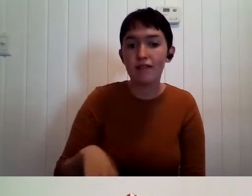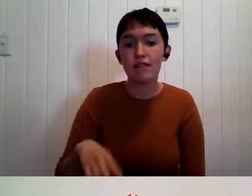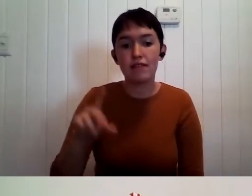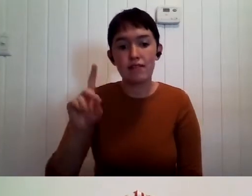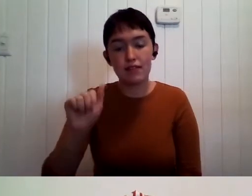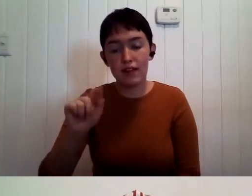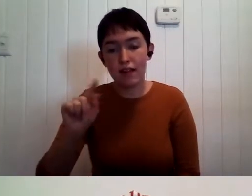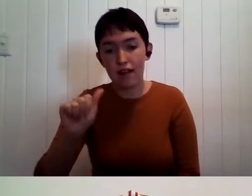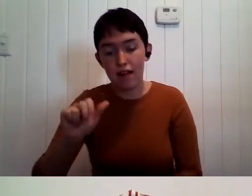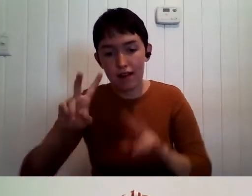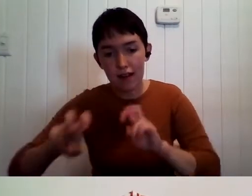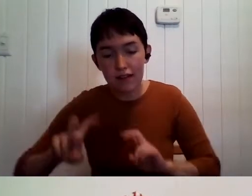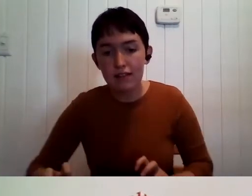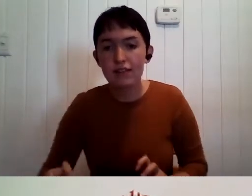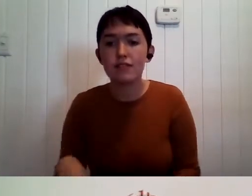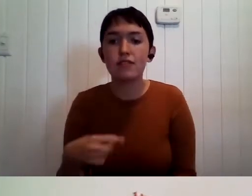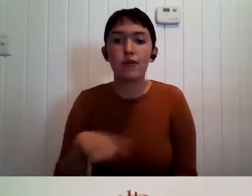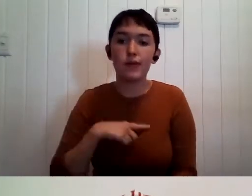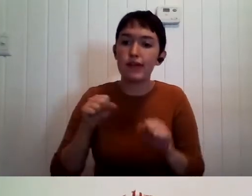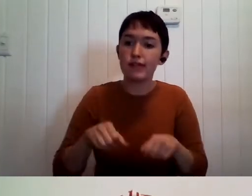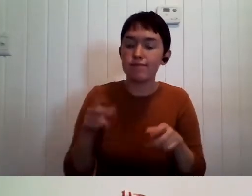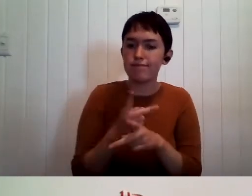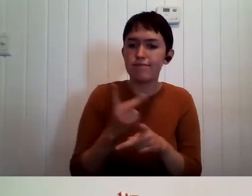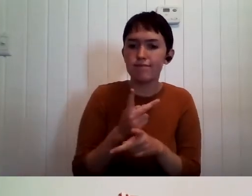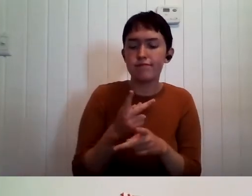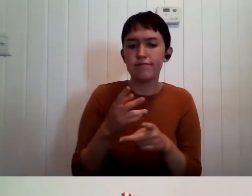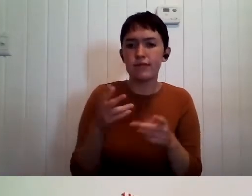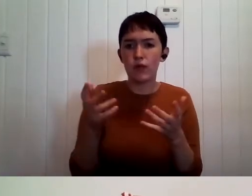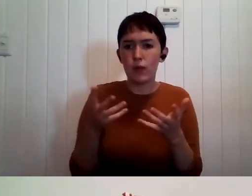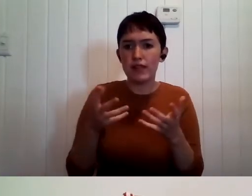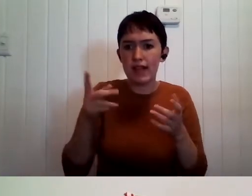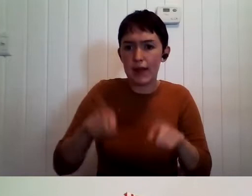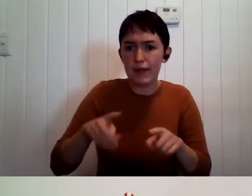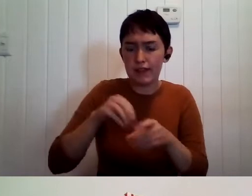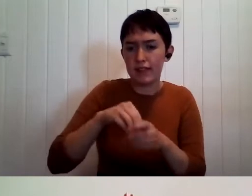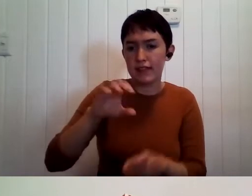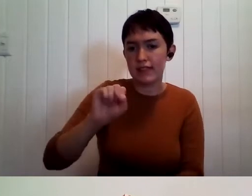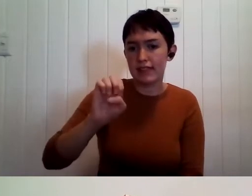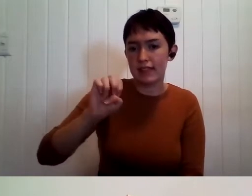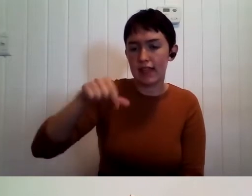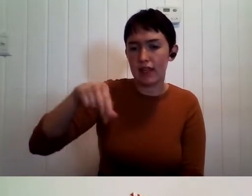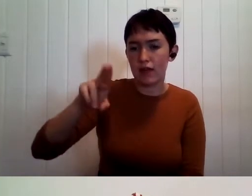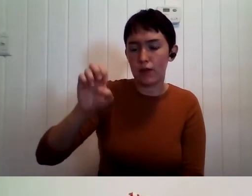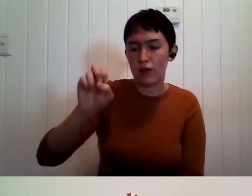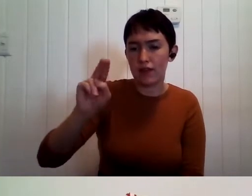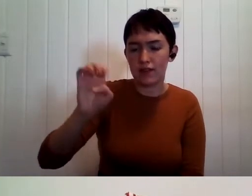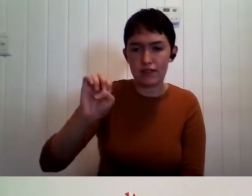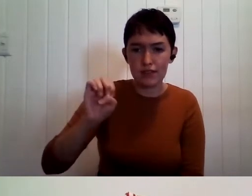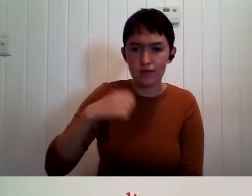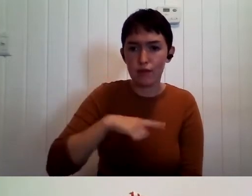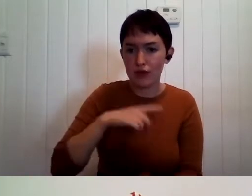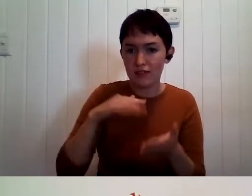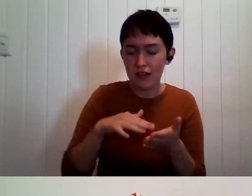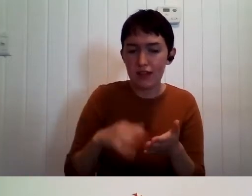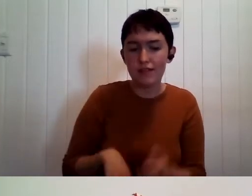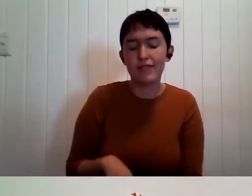on in the reagents or in the DNA sequence that we're finding out about. So because our technology is getting better,